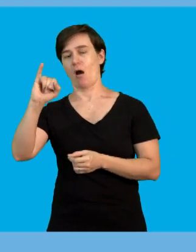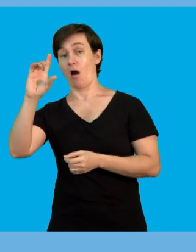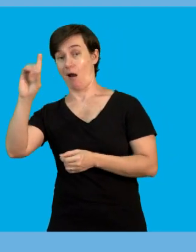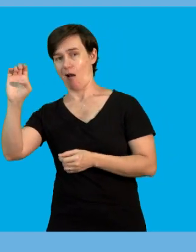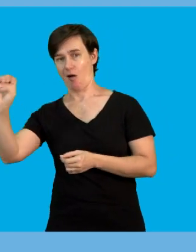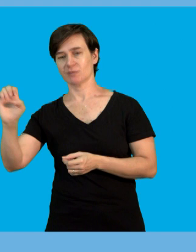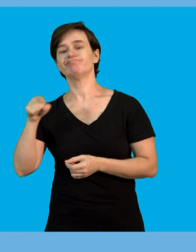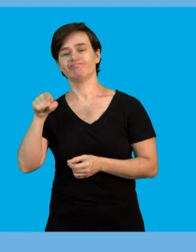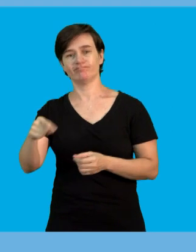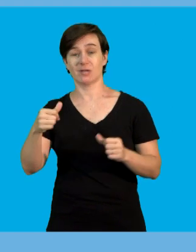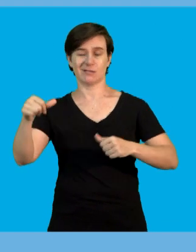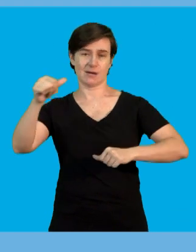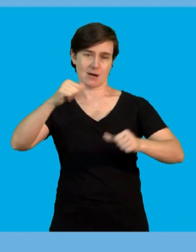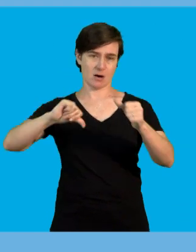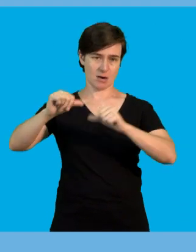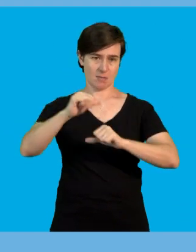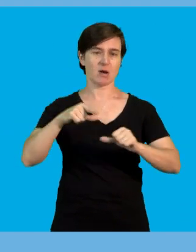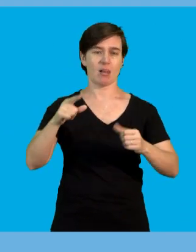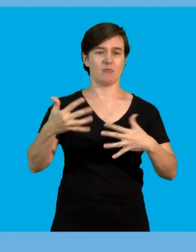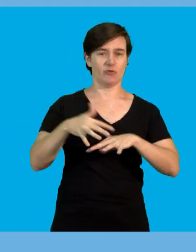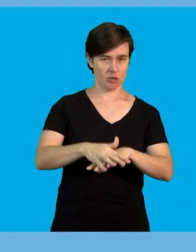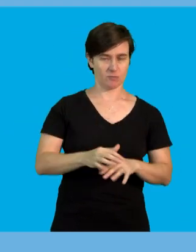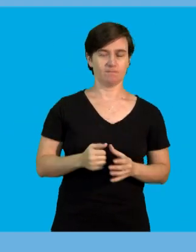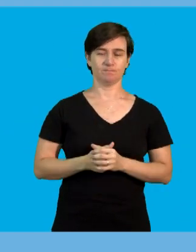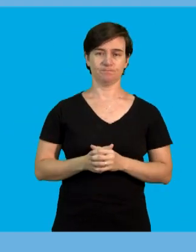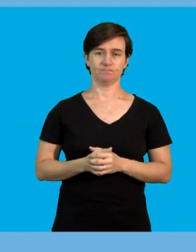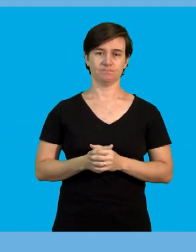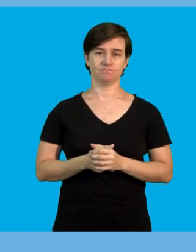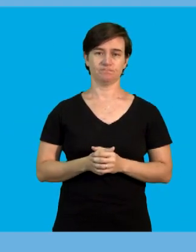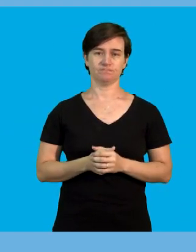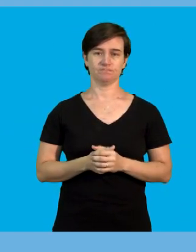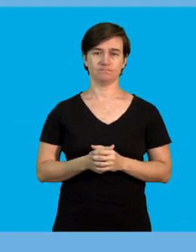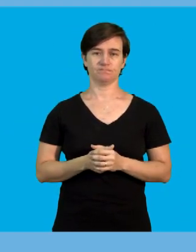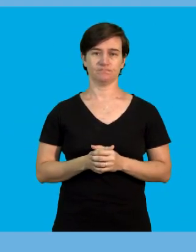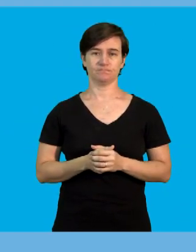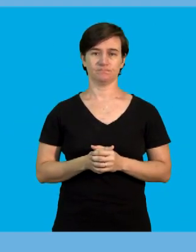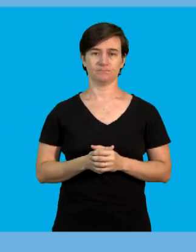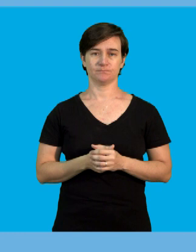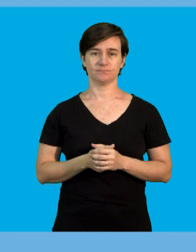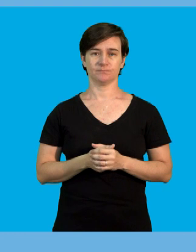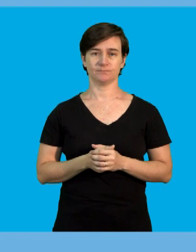oxide. So that is going to be our chemical reaction. So this is O for oxygen.